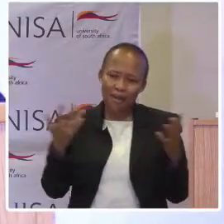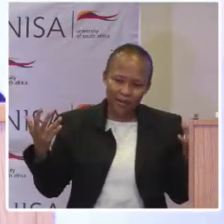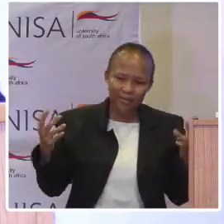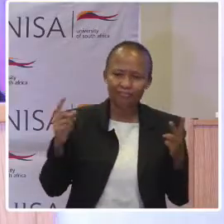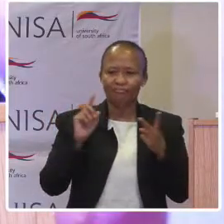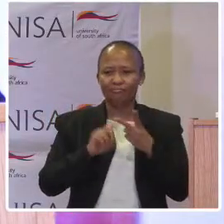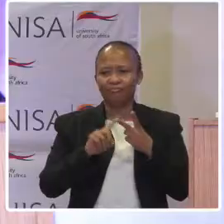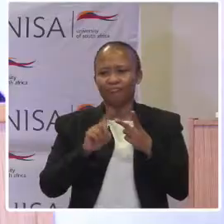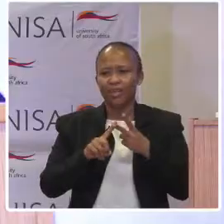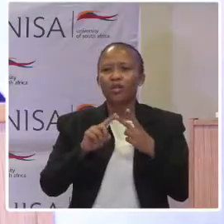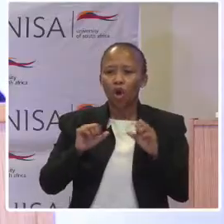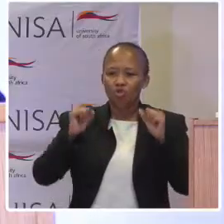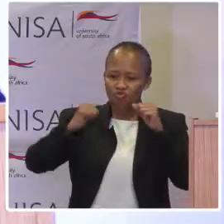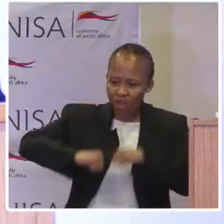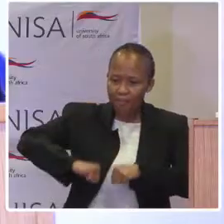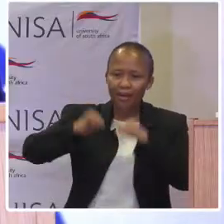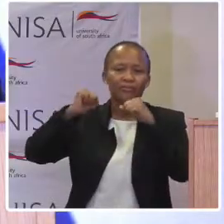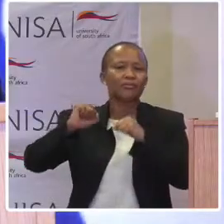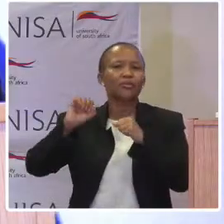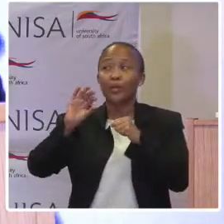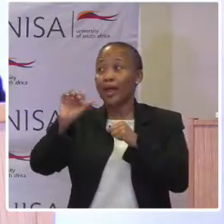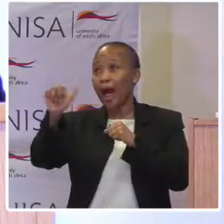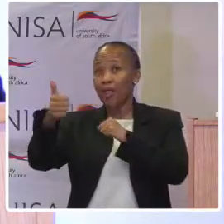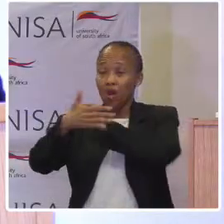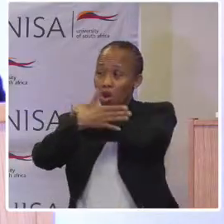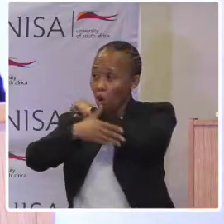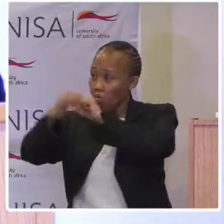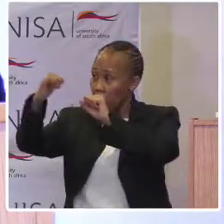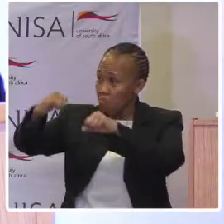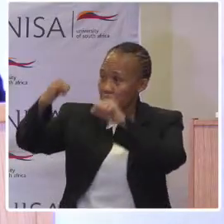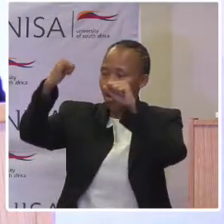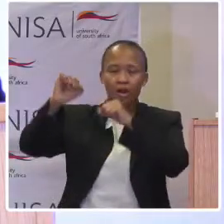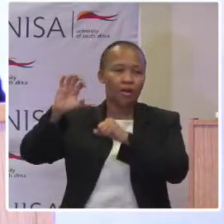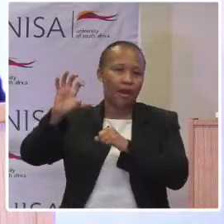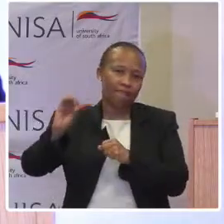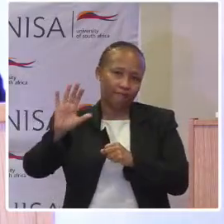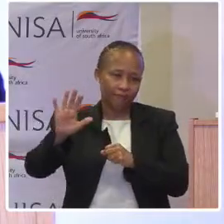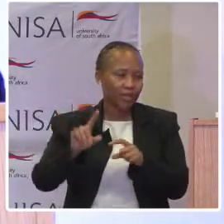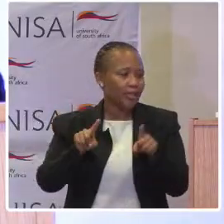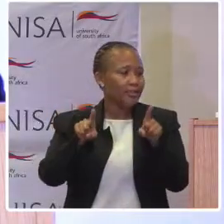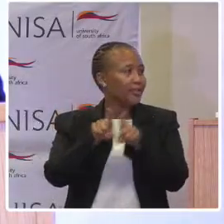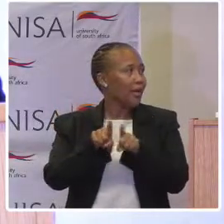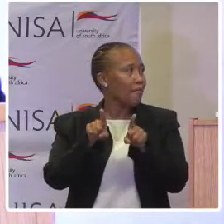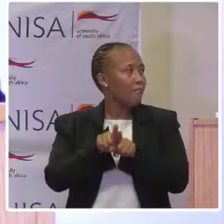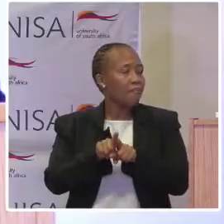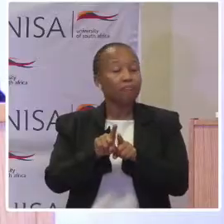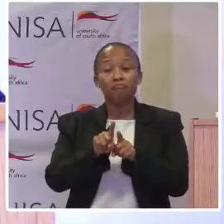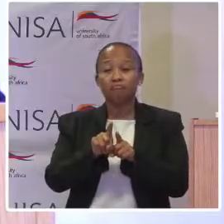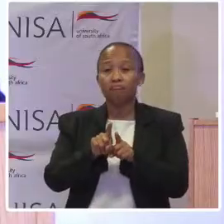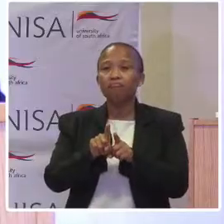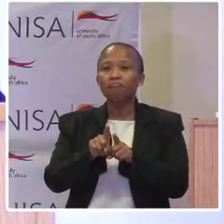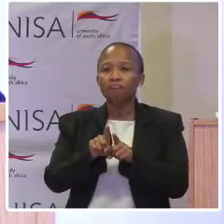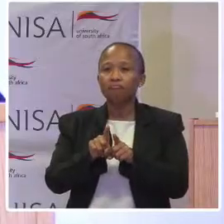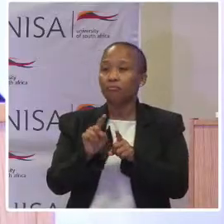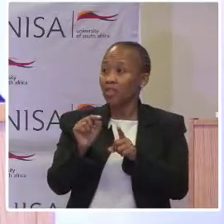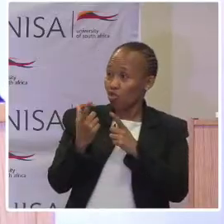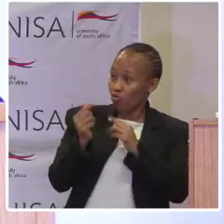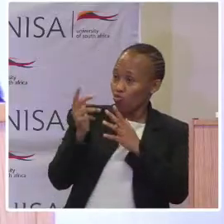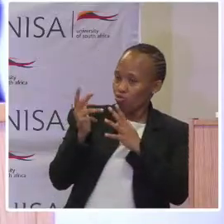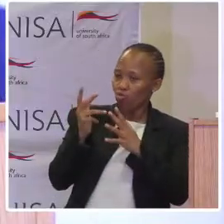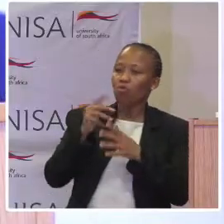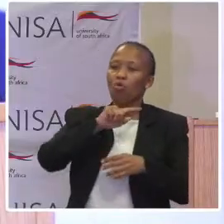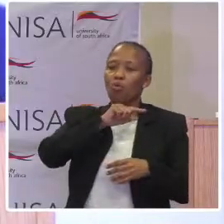with other African countries, and also in researches in an effort to try to